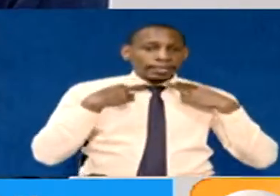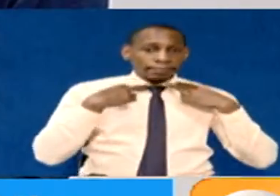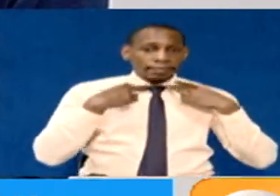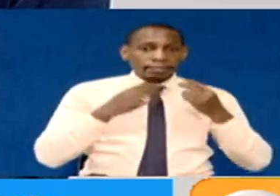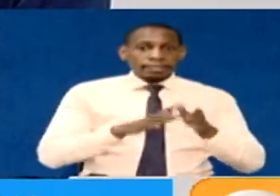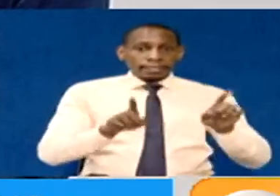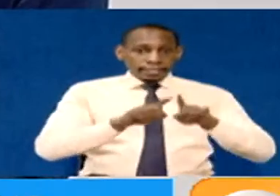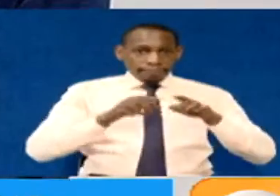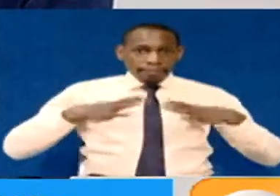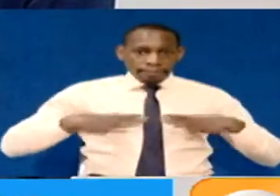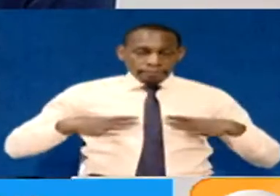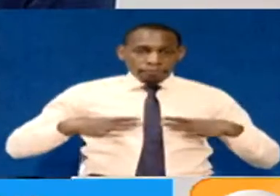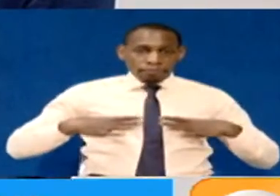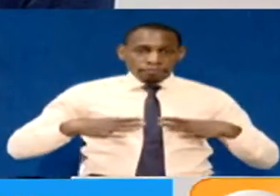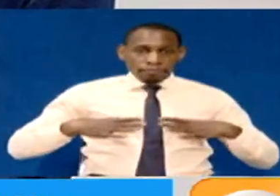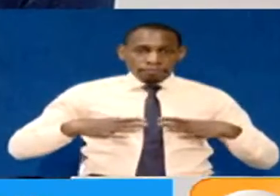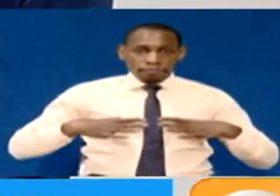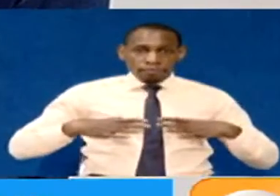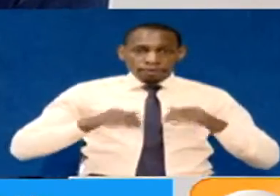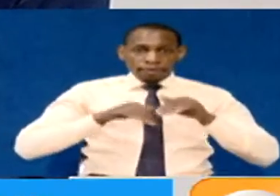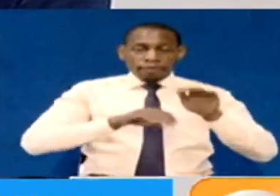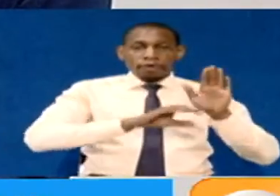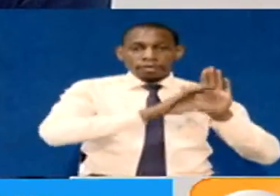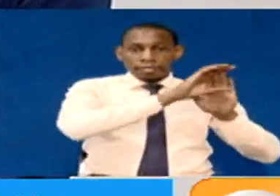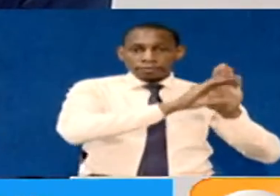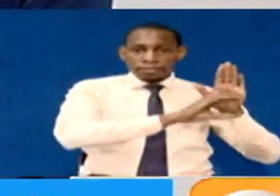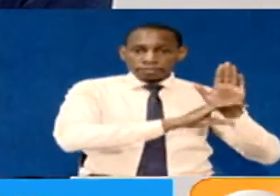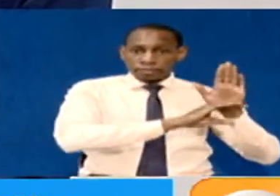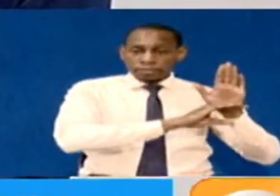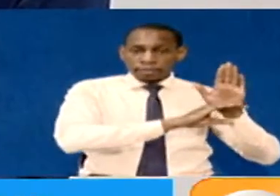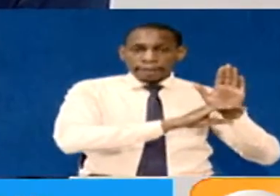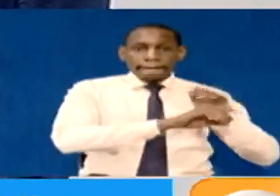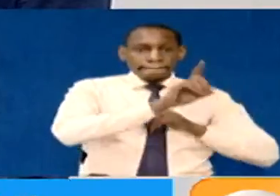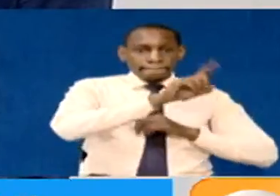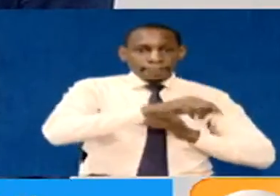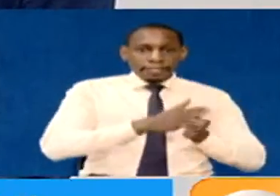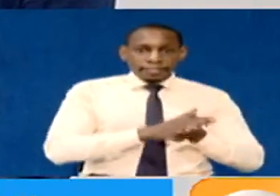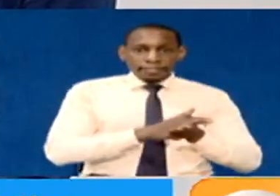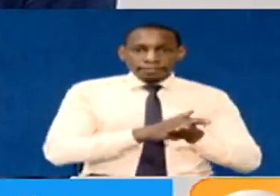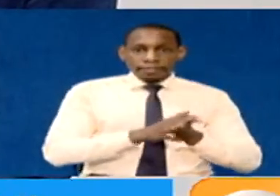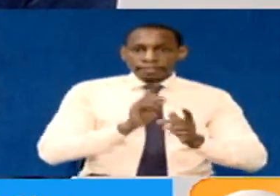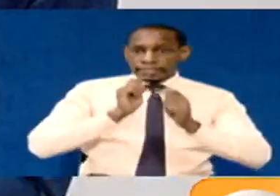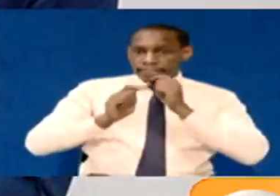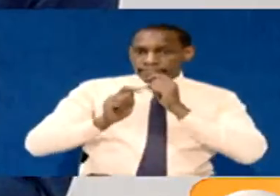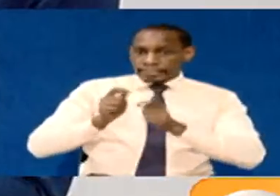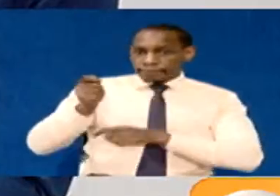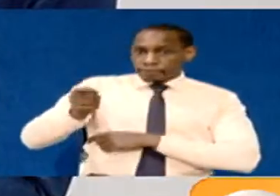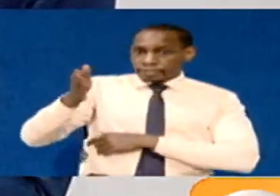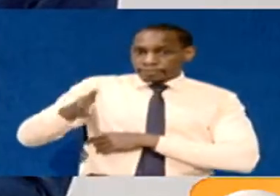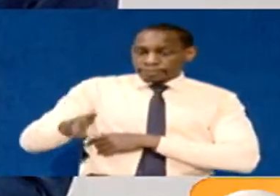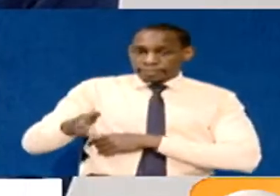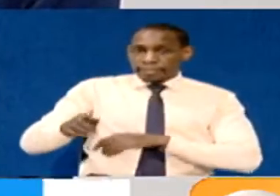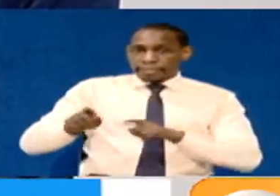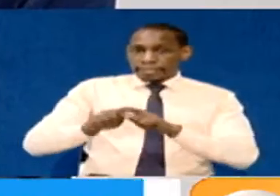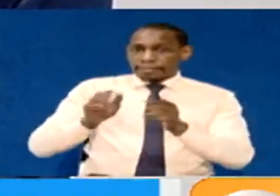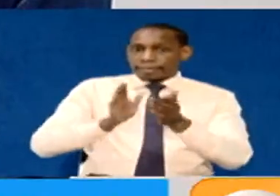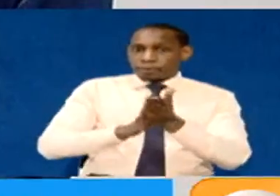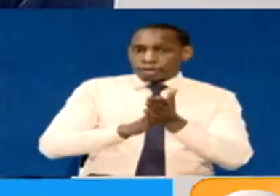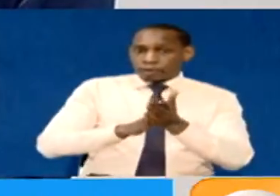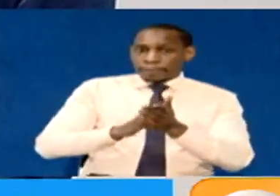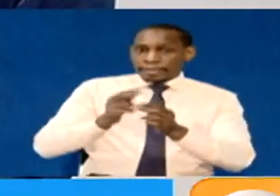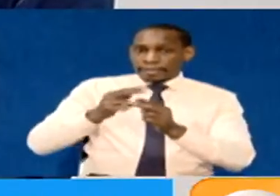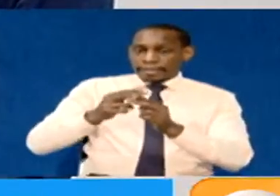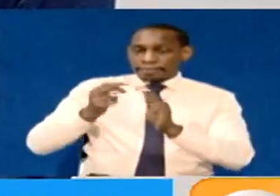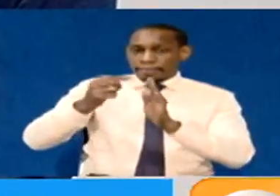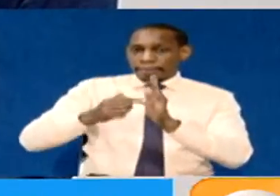are the people who, according to the Constitution, are supposed to interview these judges, are then supposed to recommend those